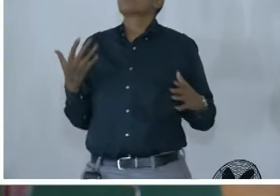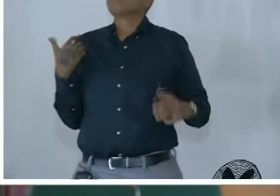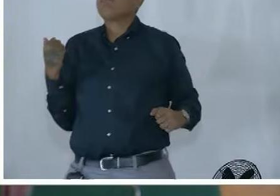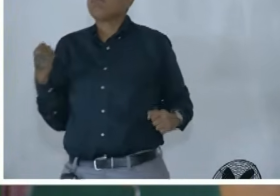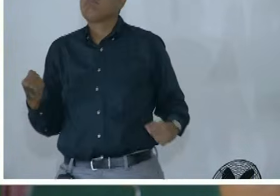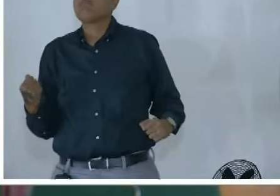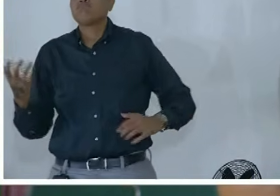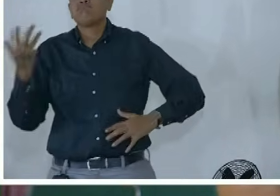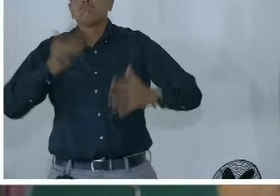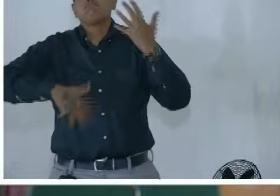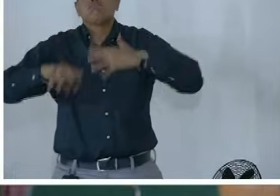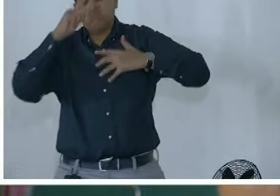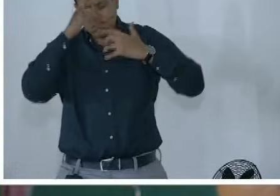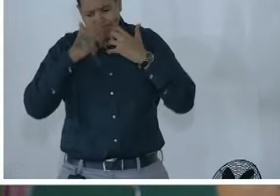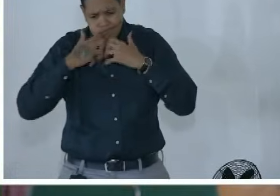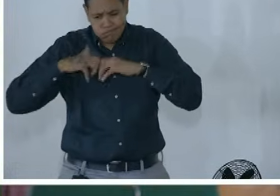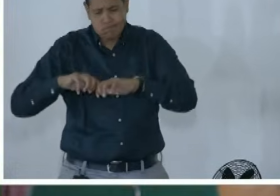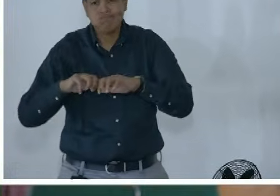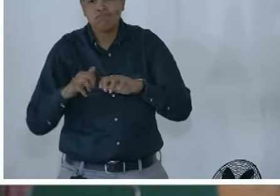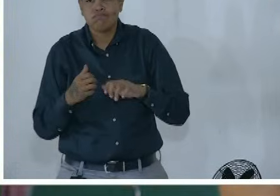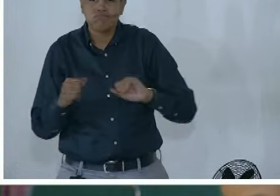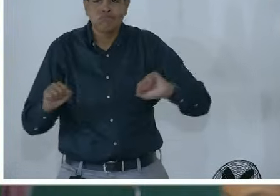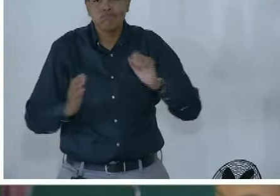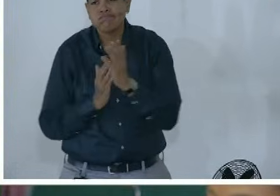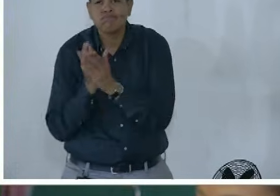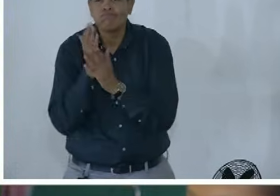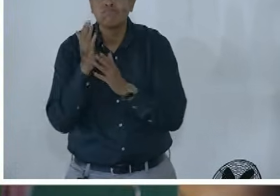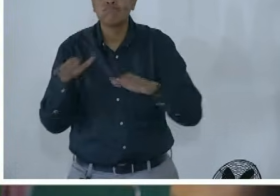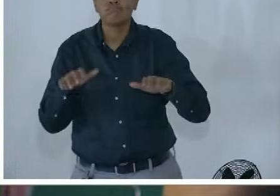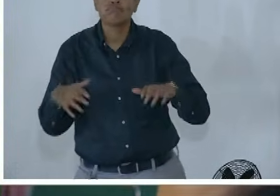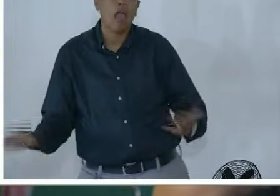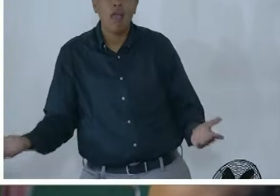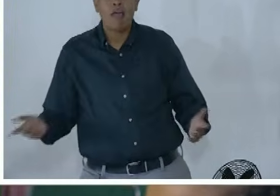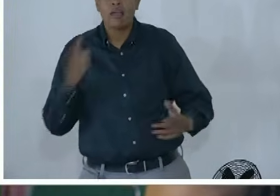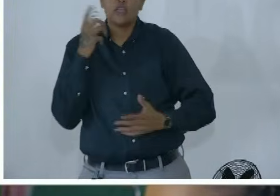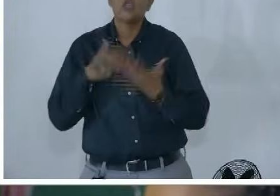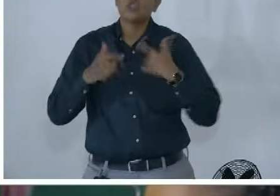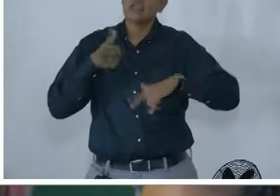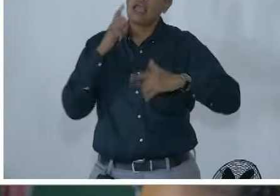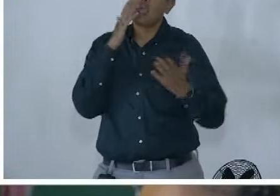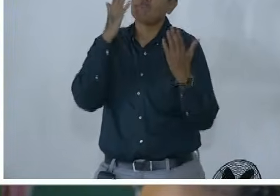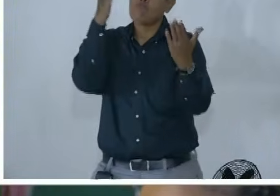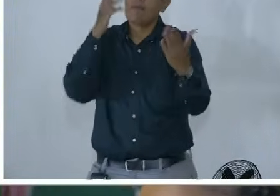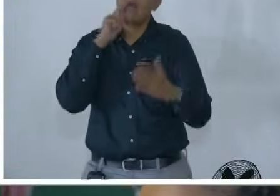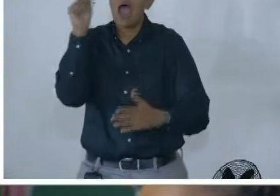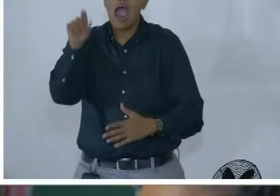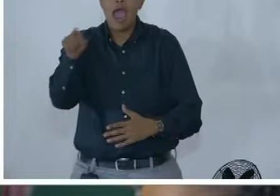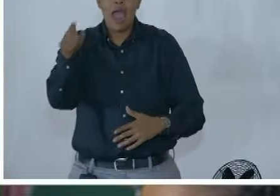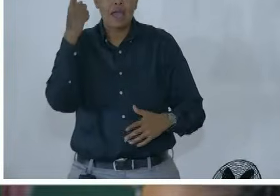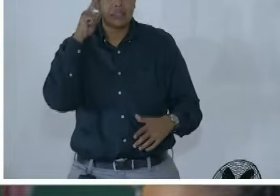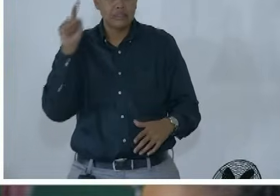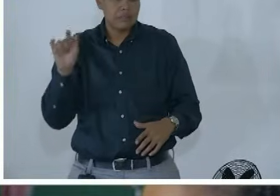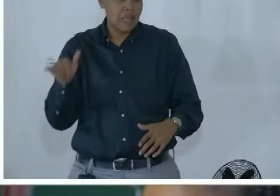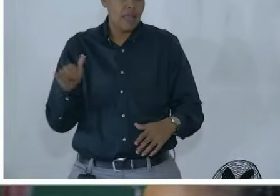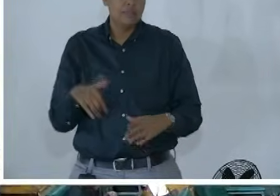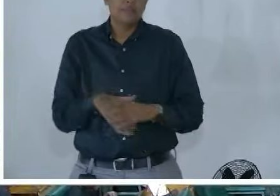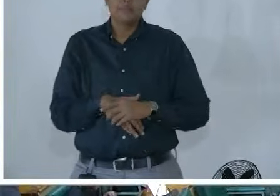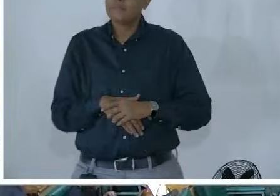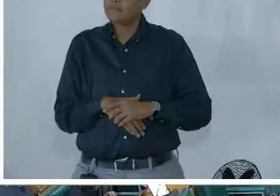resilient, and cohesive society. I therefore recommend and ask that you pass this